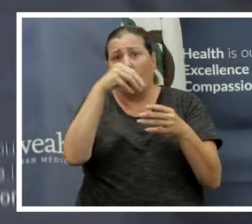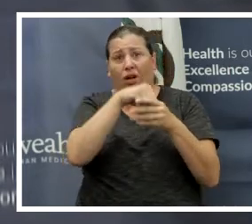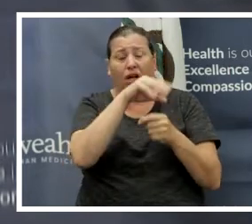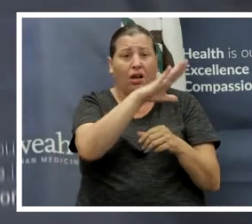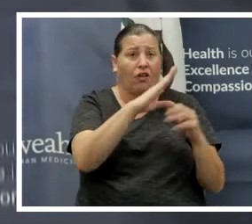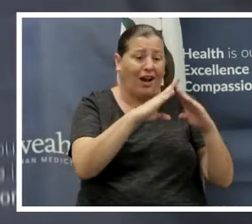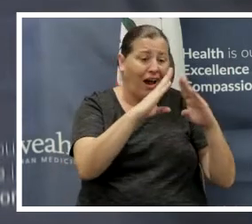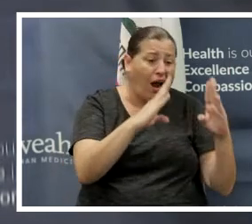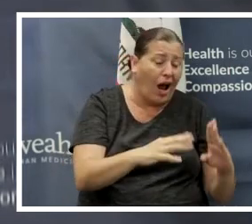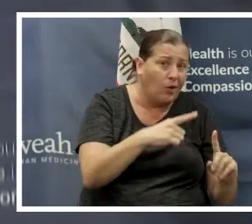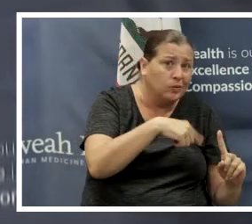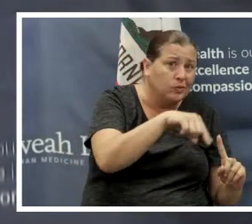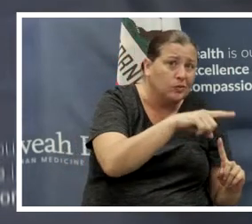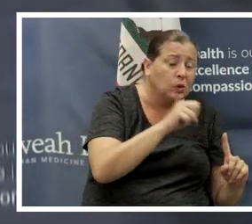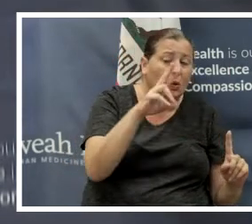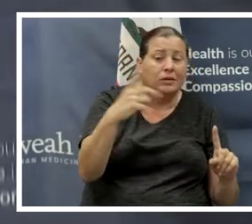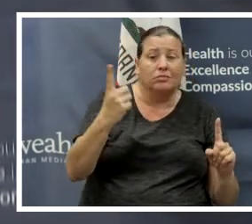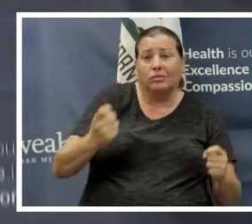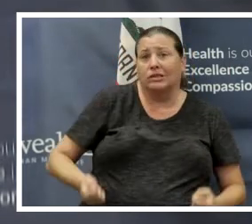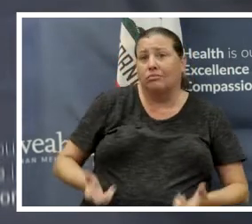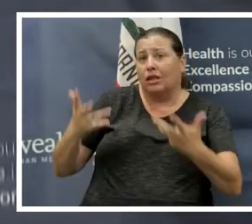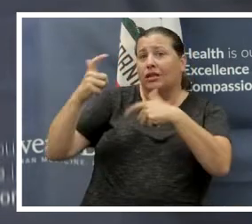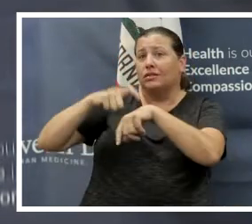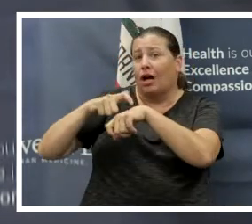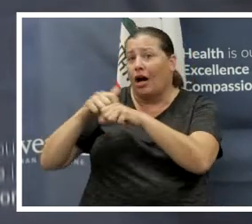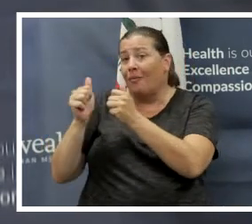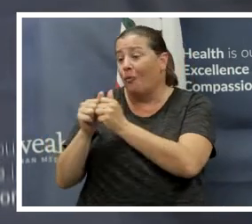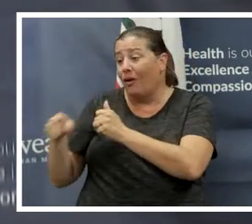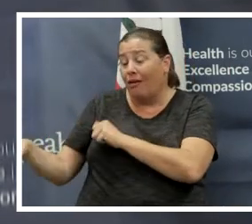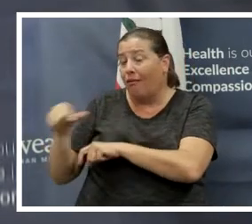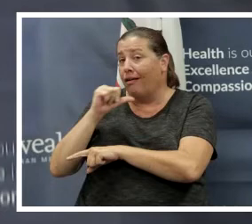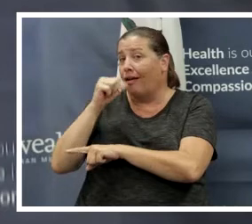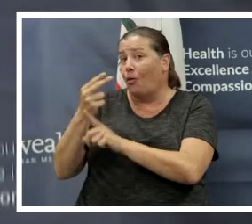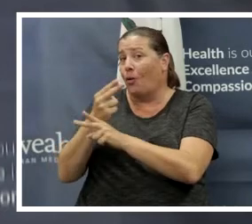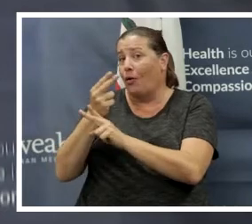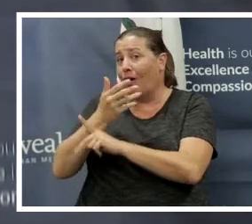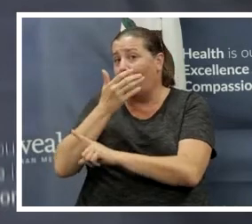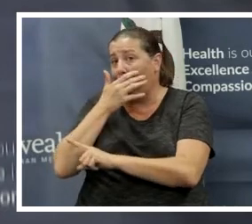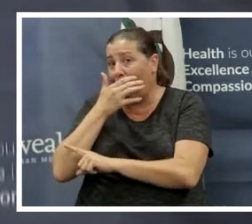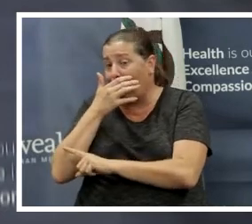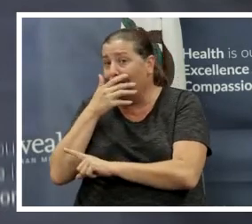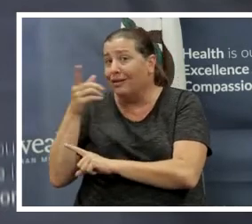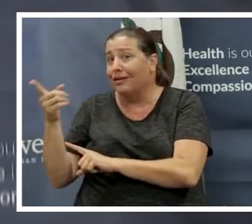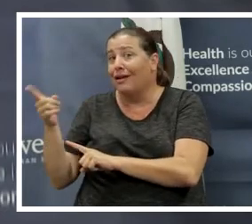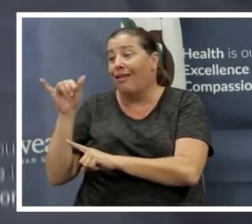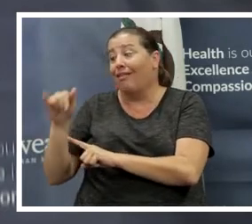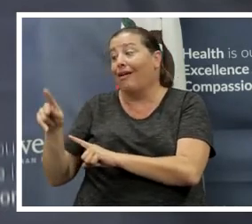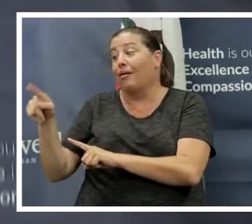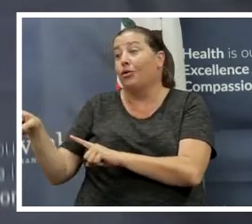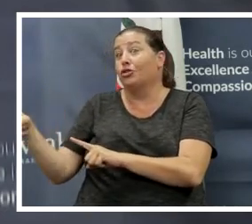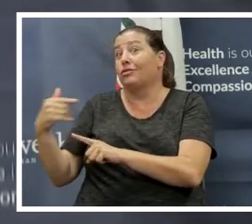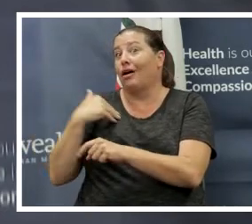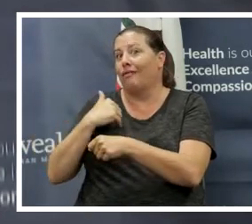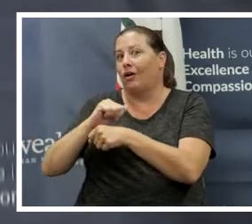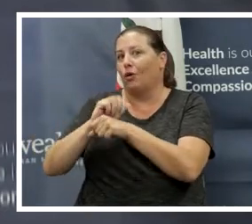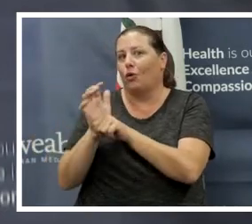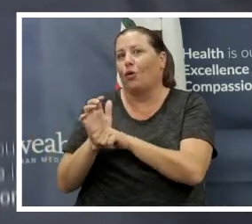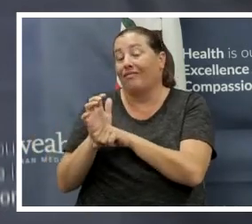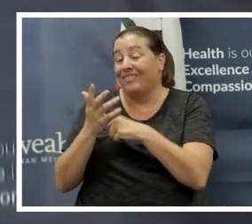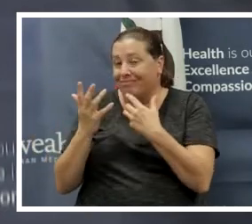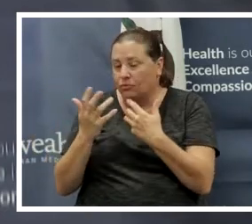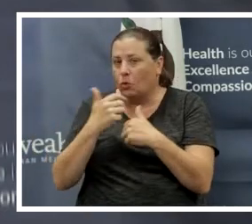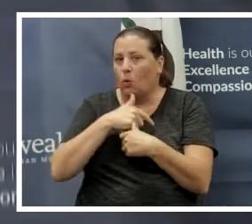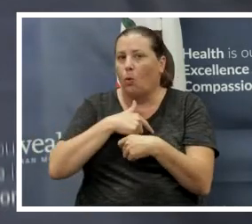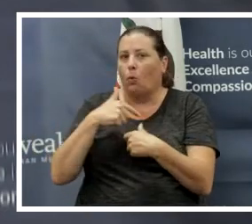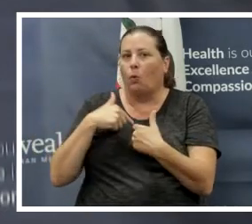spent time with and maybe weren't wearing a mask and that person ended up being COVID, we absolutely want